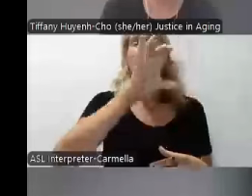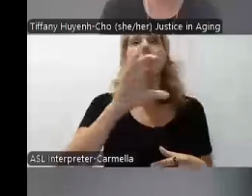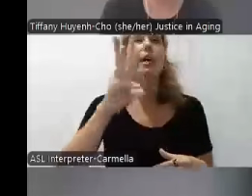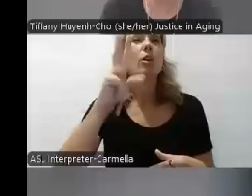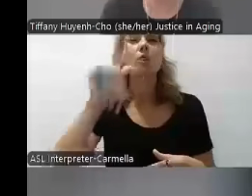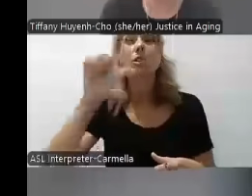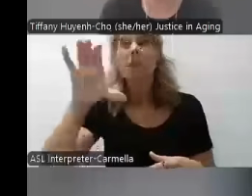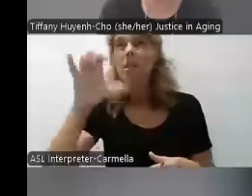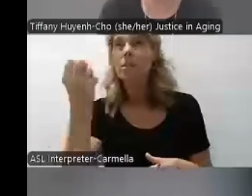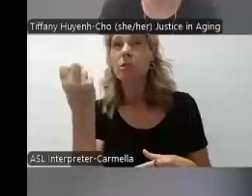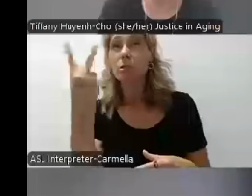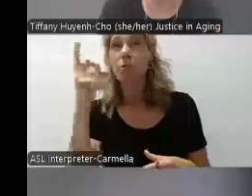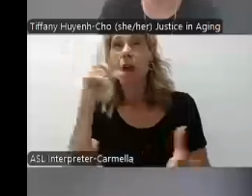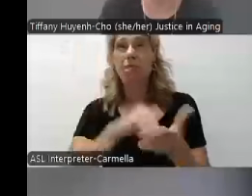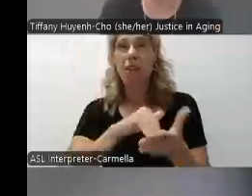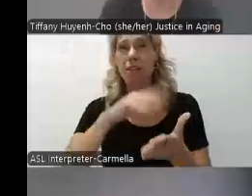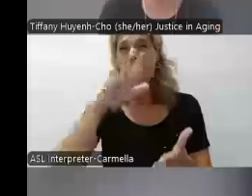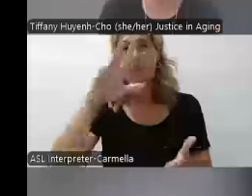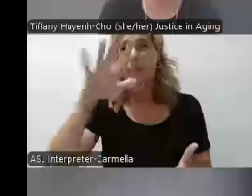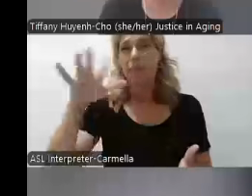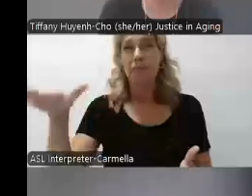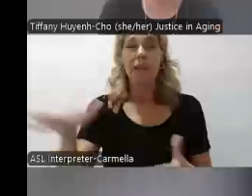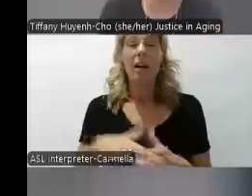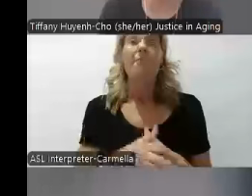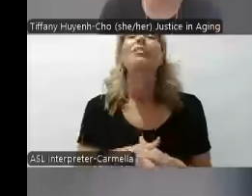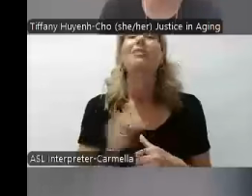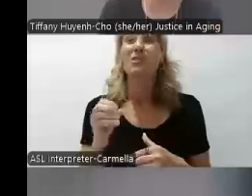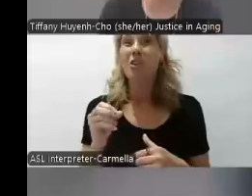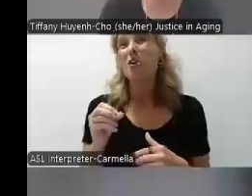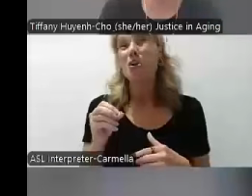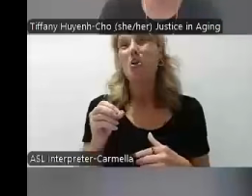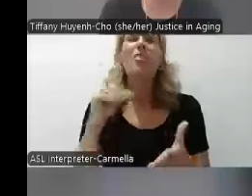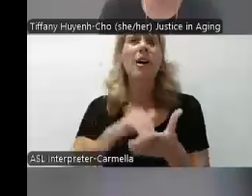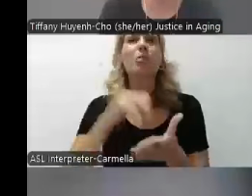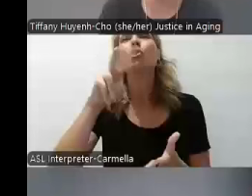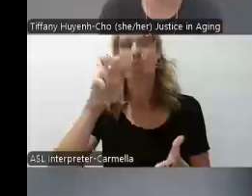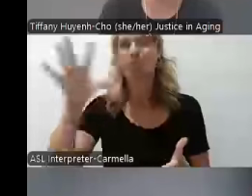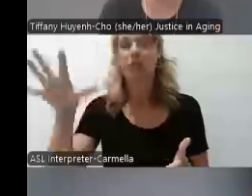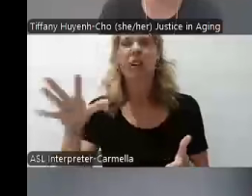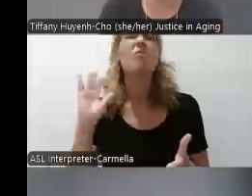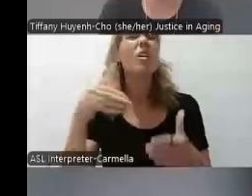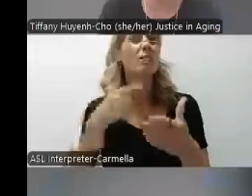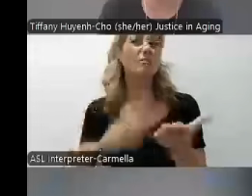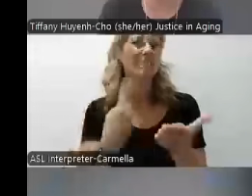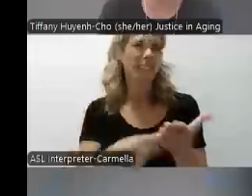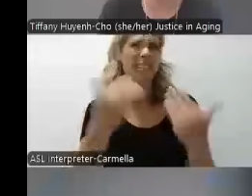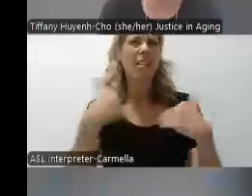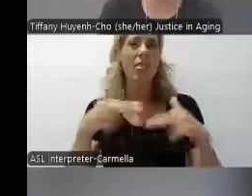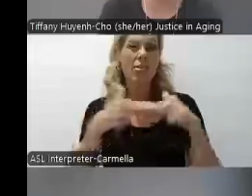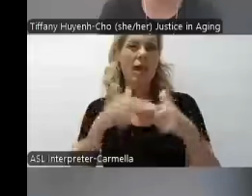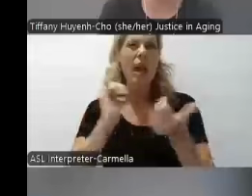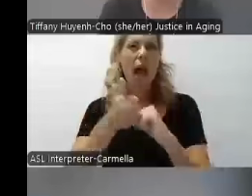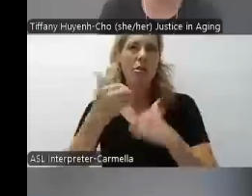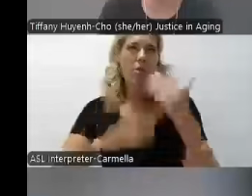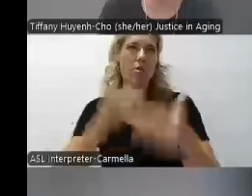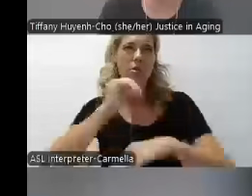Wisconsin is 1,255. So as we'll discuss on the next slide, how this process comes to be, even